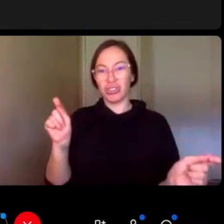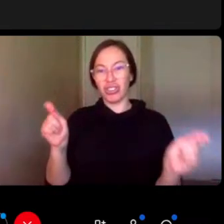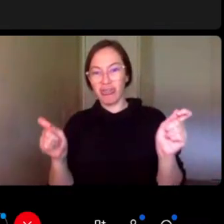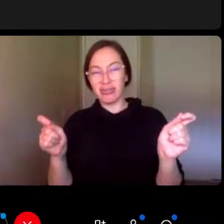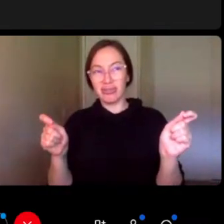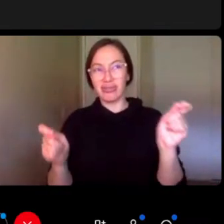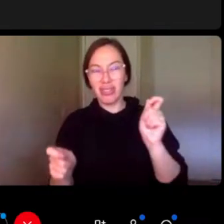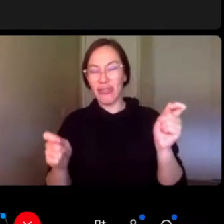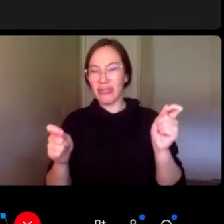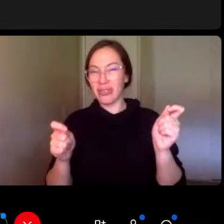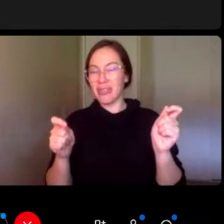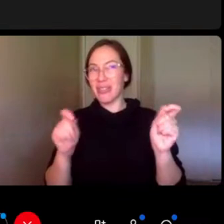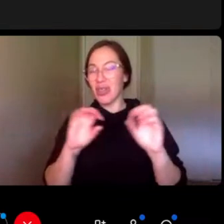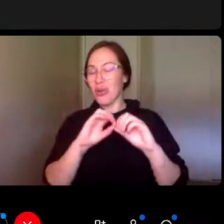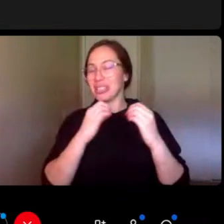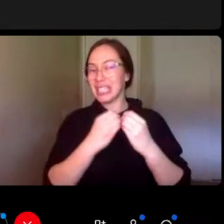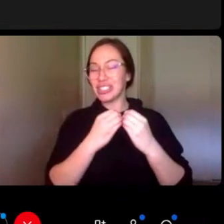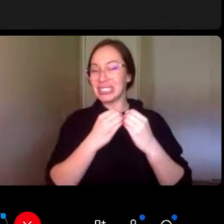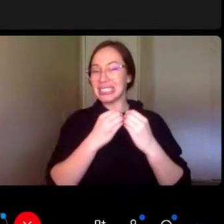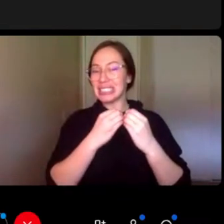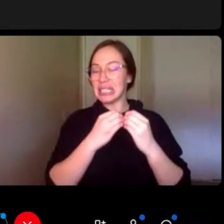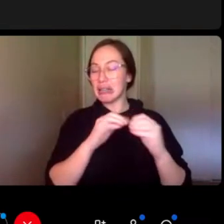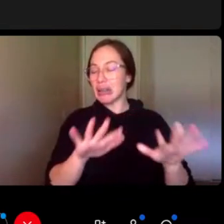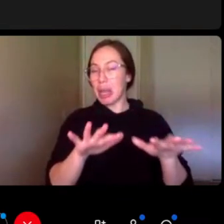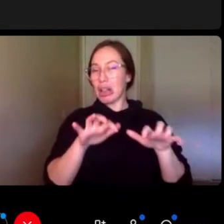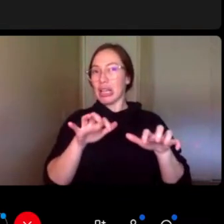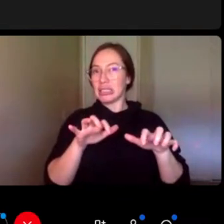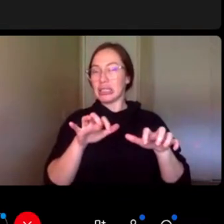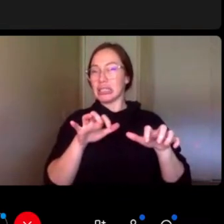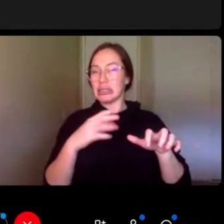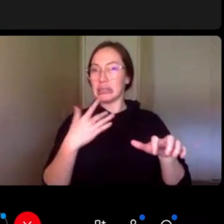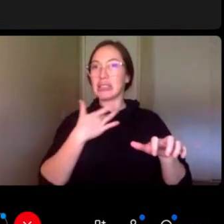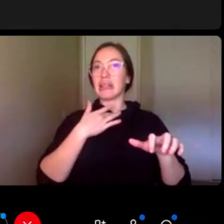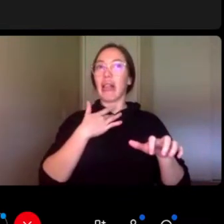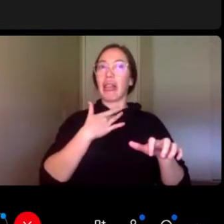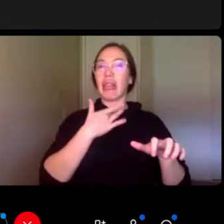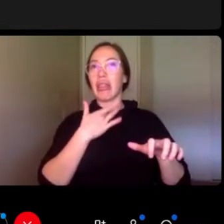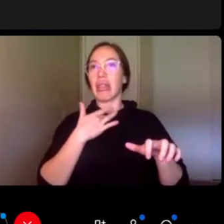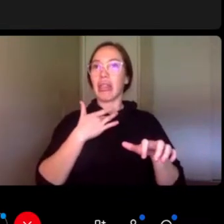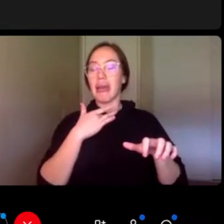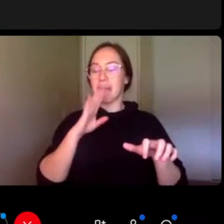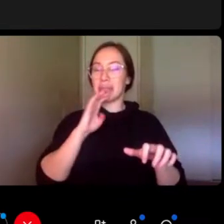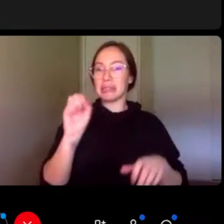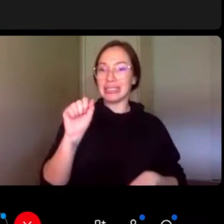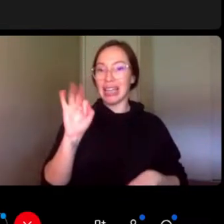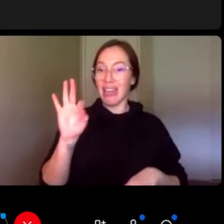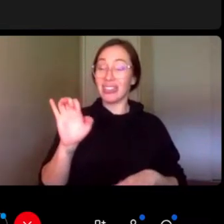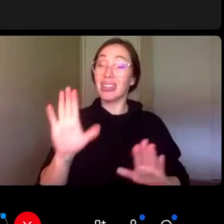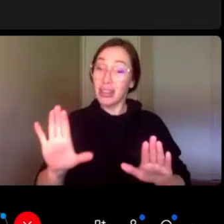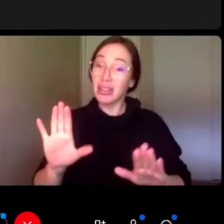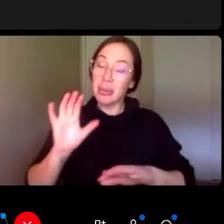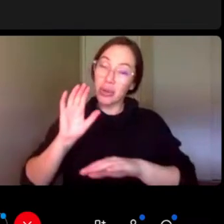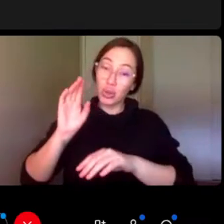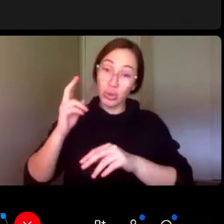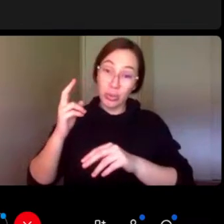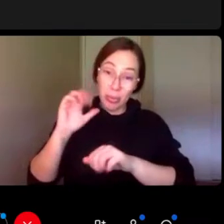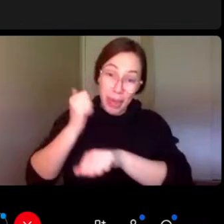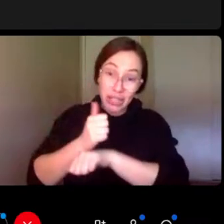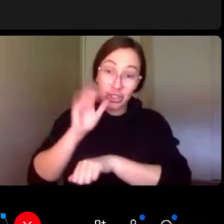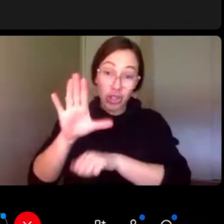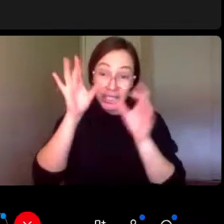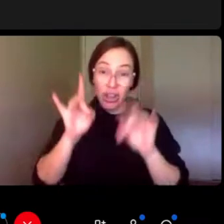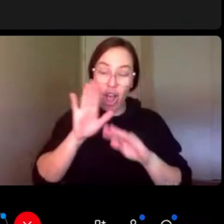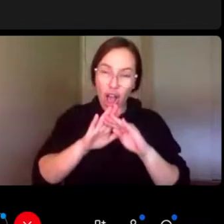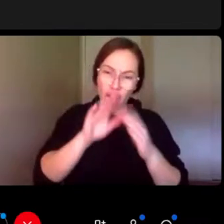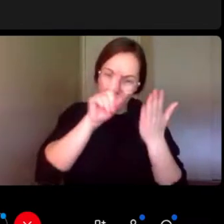going on, the organization it'll be paralyzed. People get stuck and they'll play safe. So base your decision on a thorough